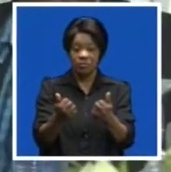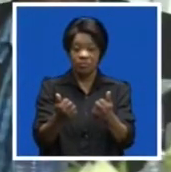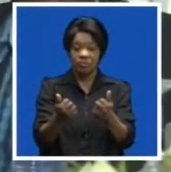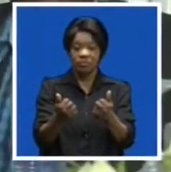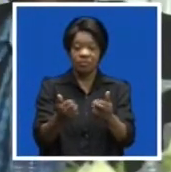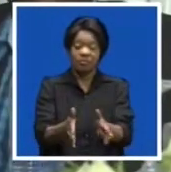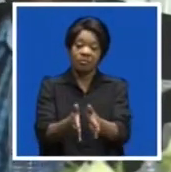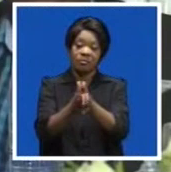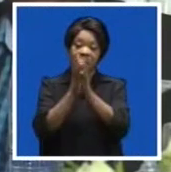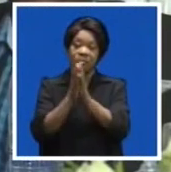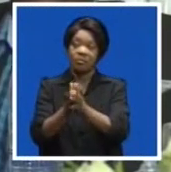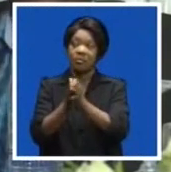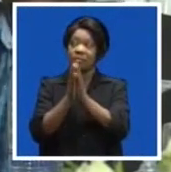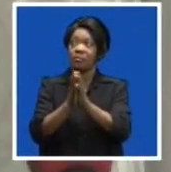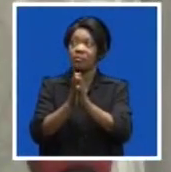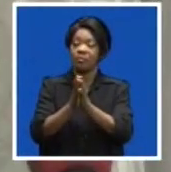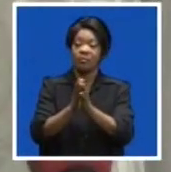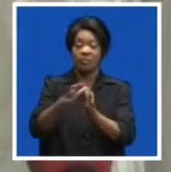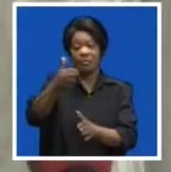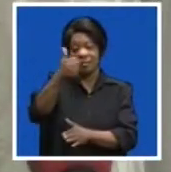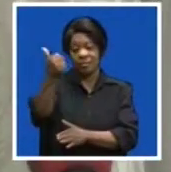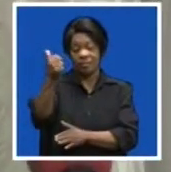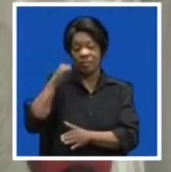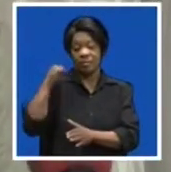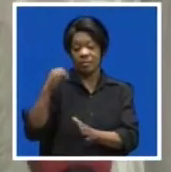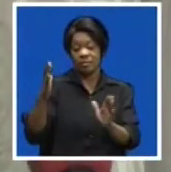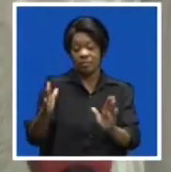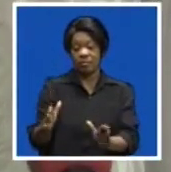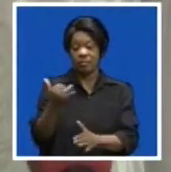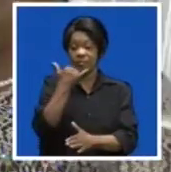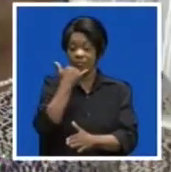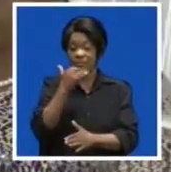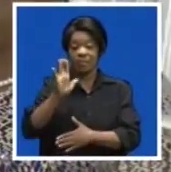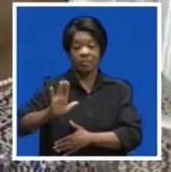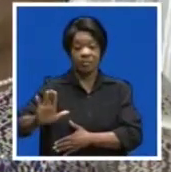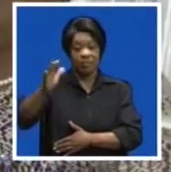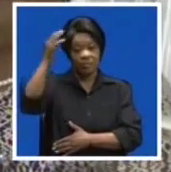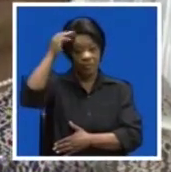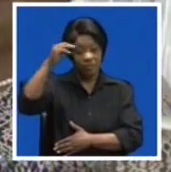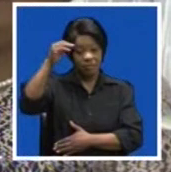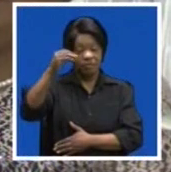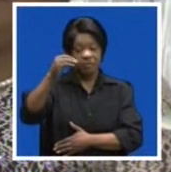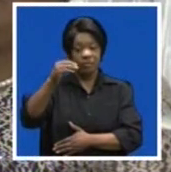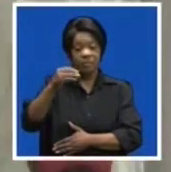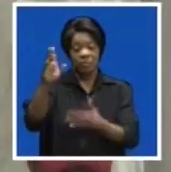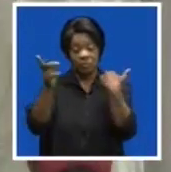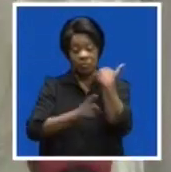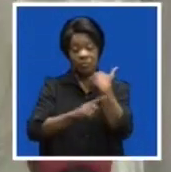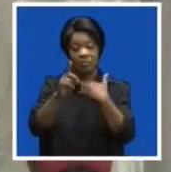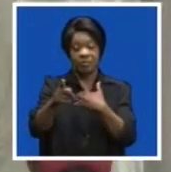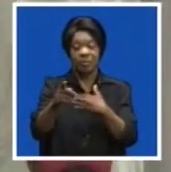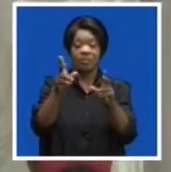into Zambia. If there are any hearing officers within my office, we will deal with them. We